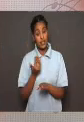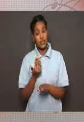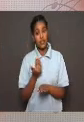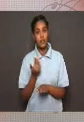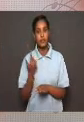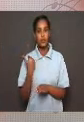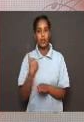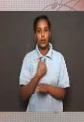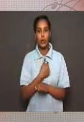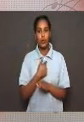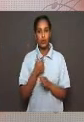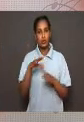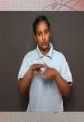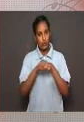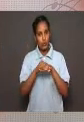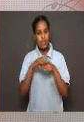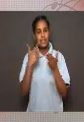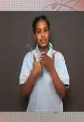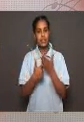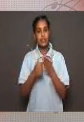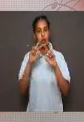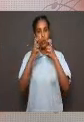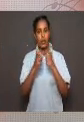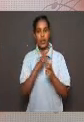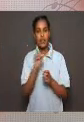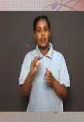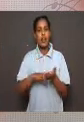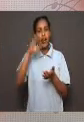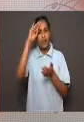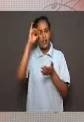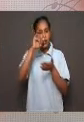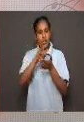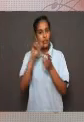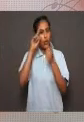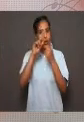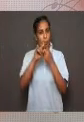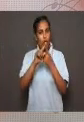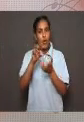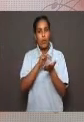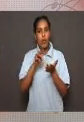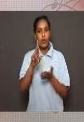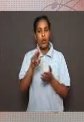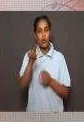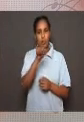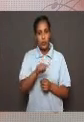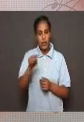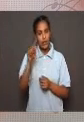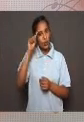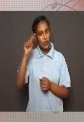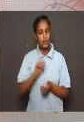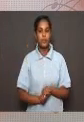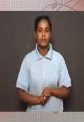Previously, we introduced this topic and learned that the goal of molecular orbital